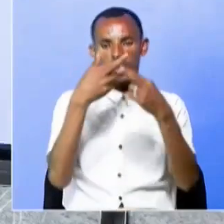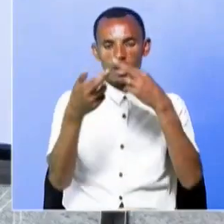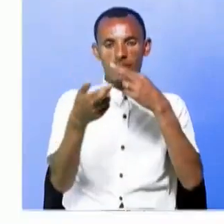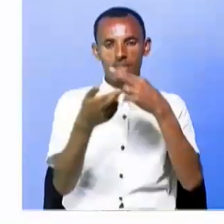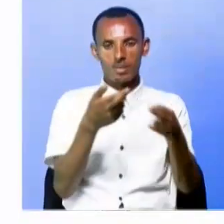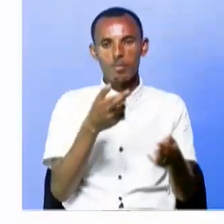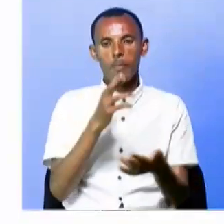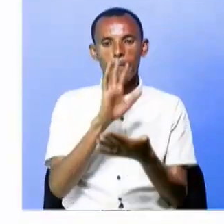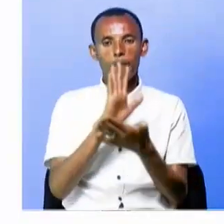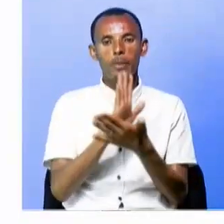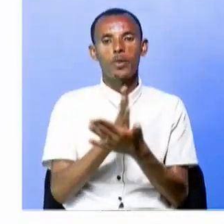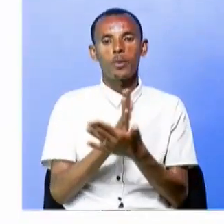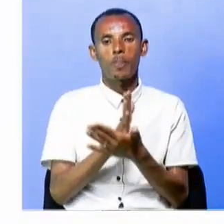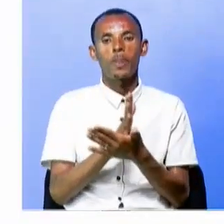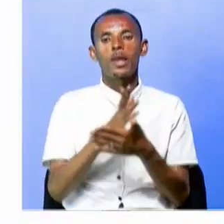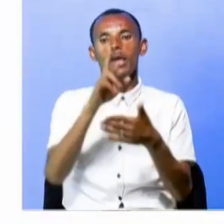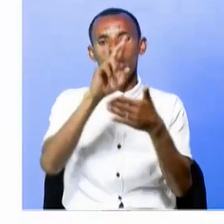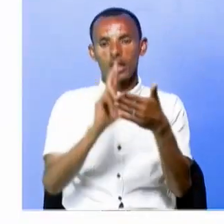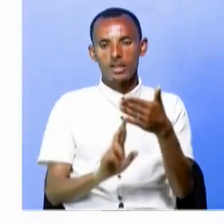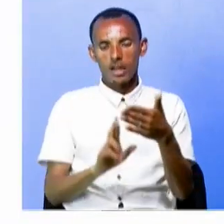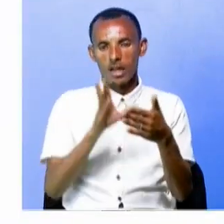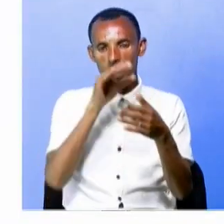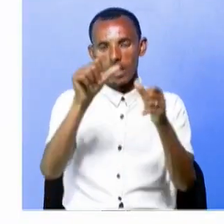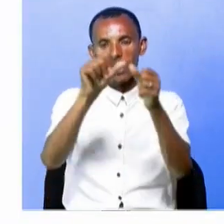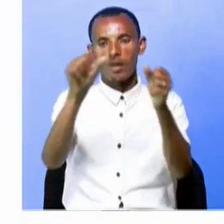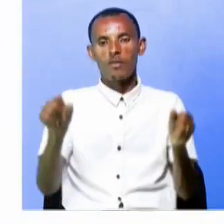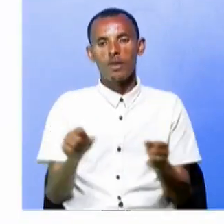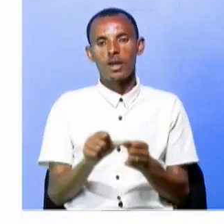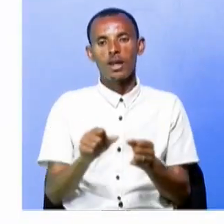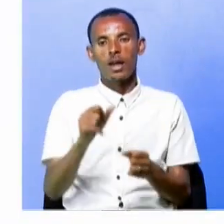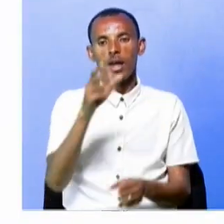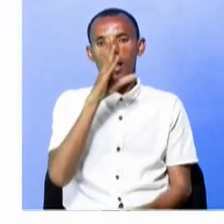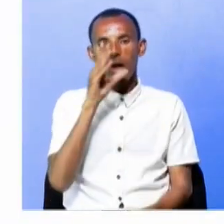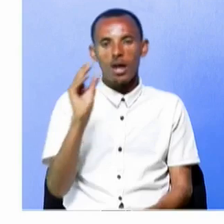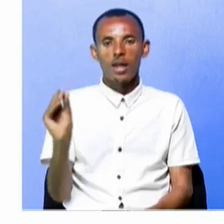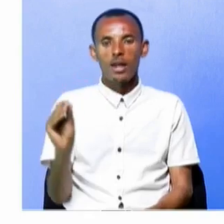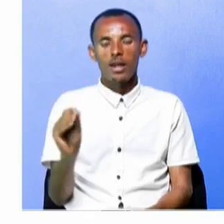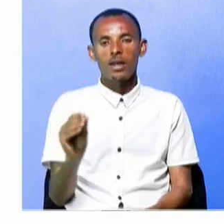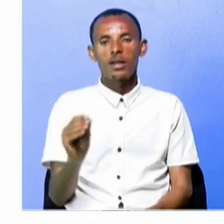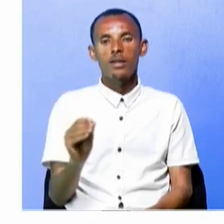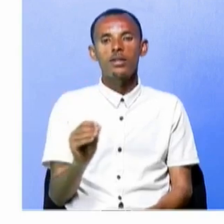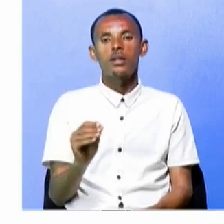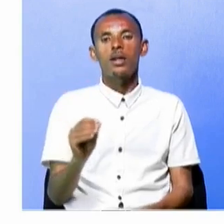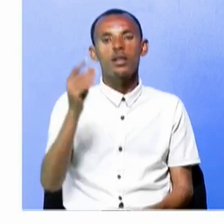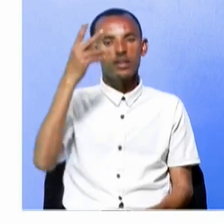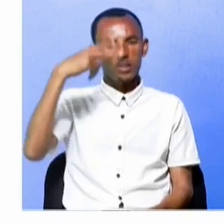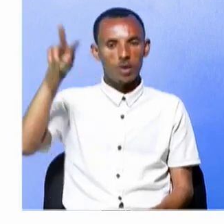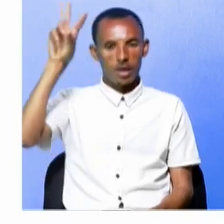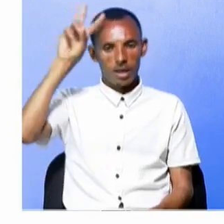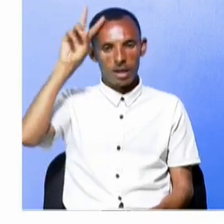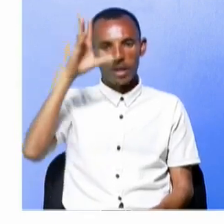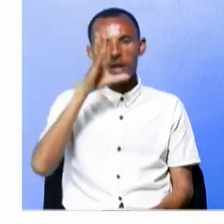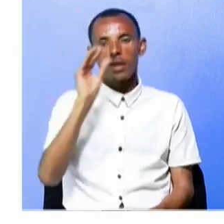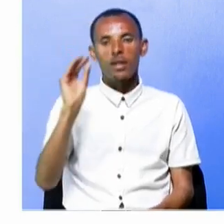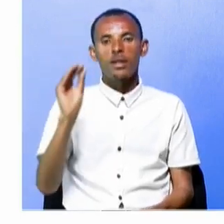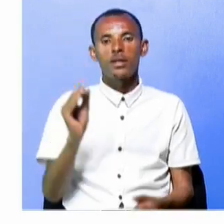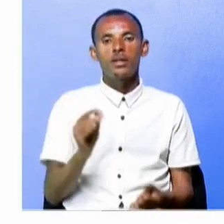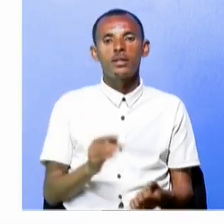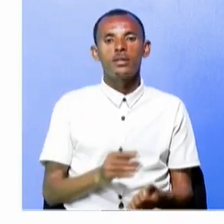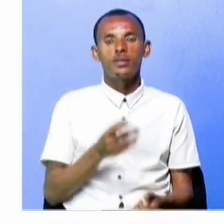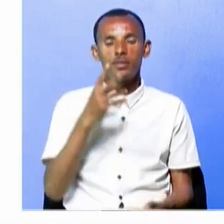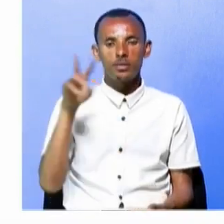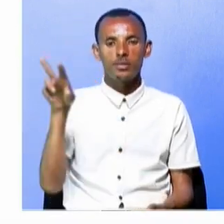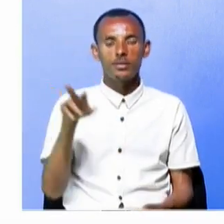relationship between the ratio of the areas and here make it square. And this one,